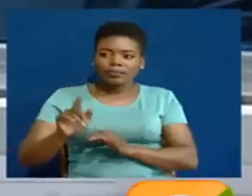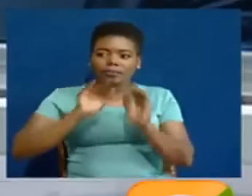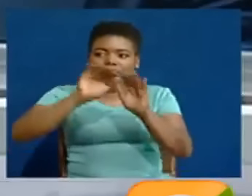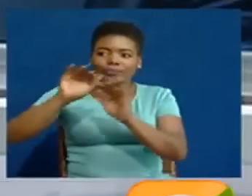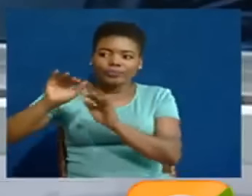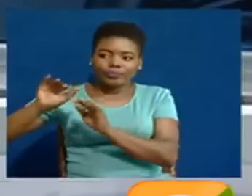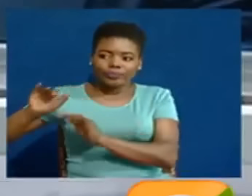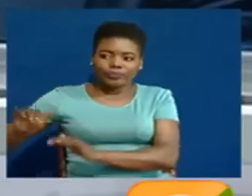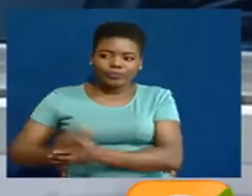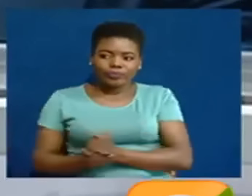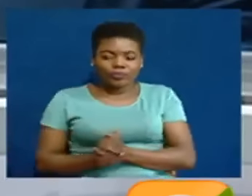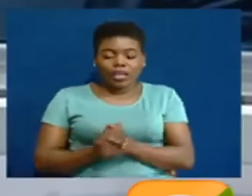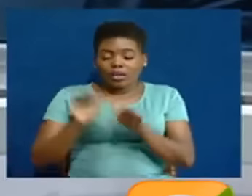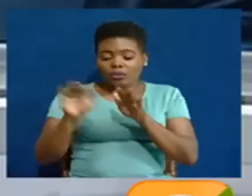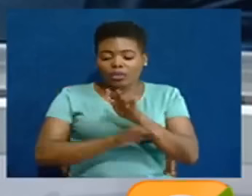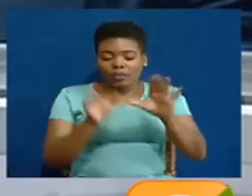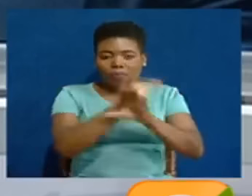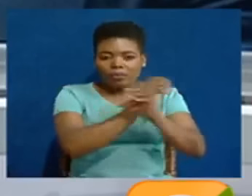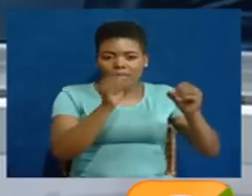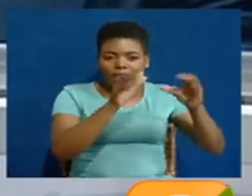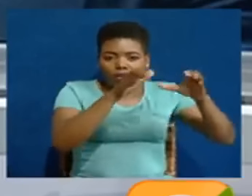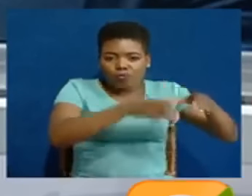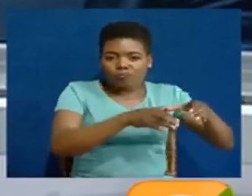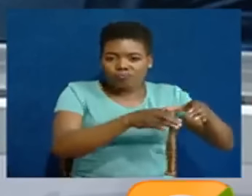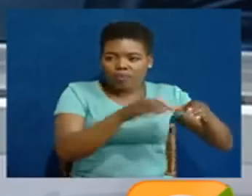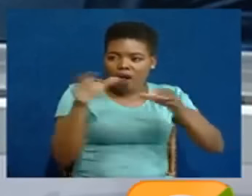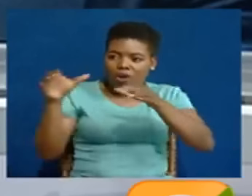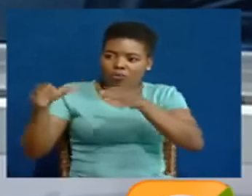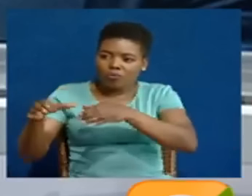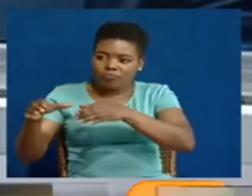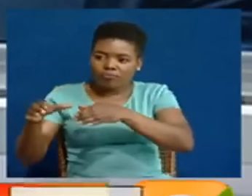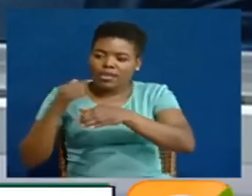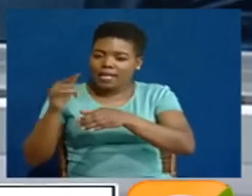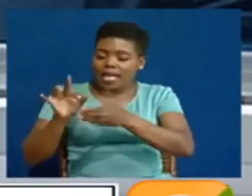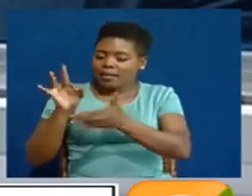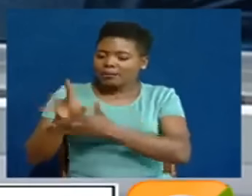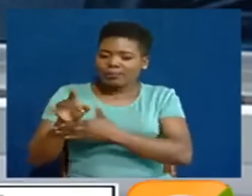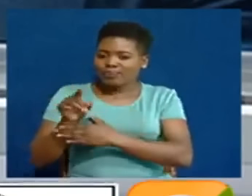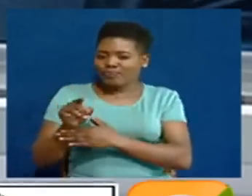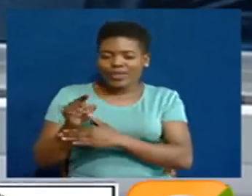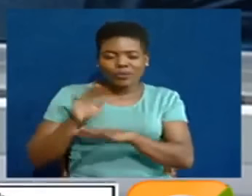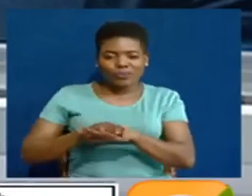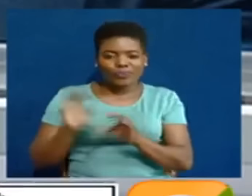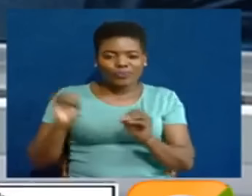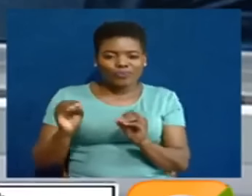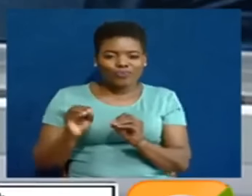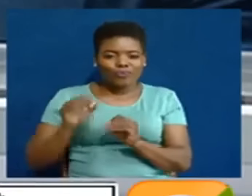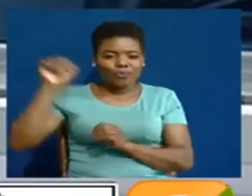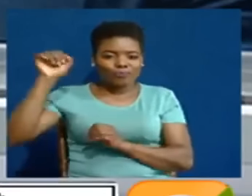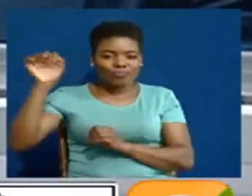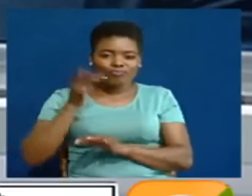A cross-section of Deputy President Rigathi Gachagua's allies claim his impeachment is a political